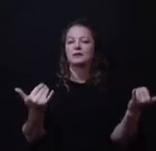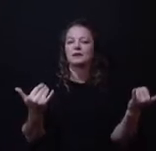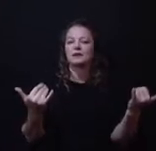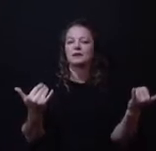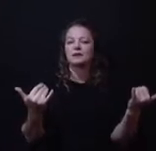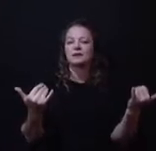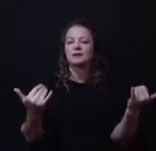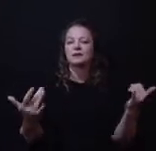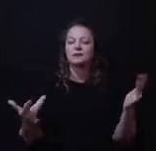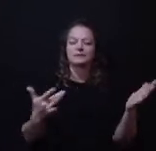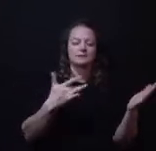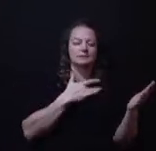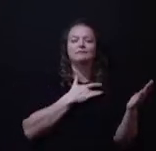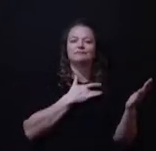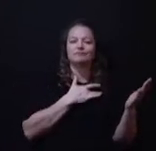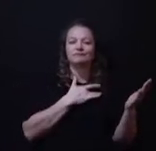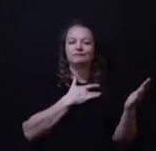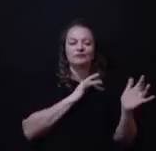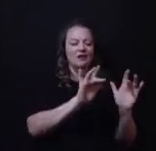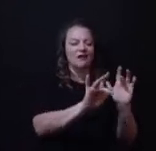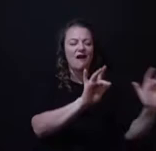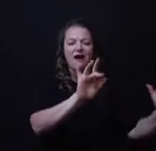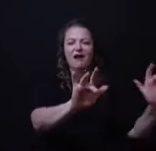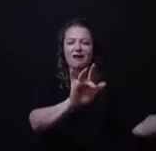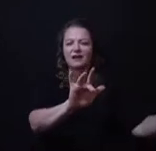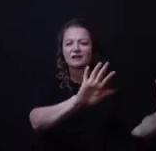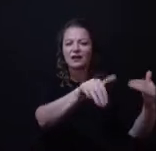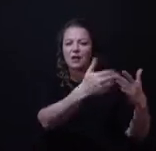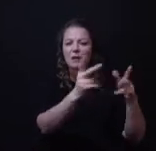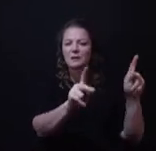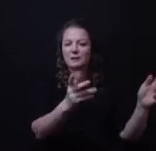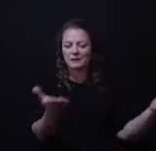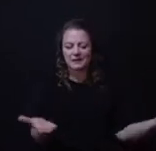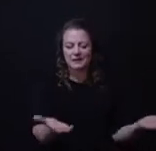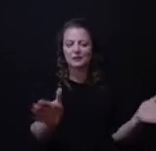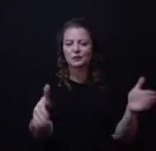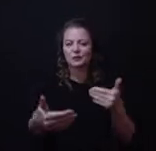heart of everyone in this room?